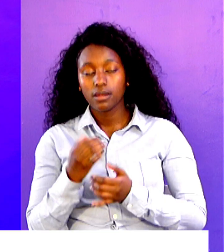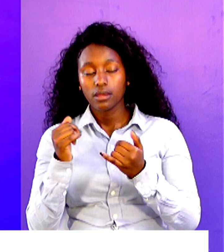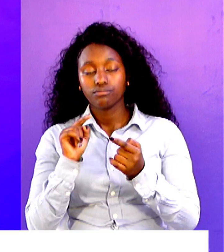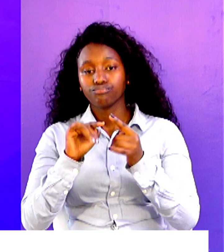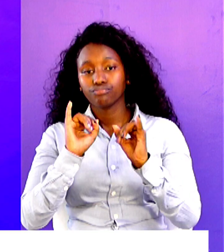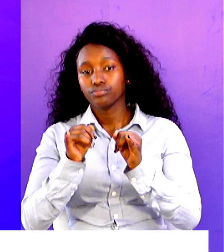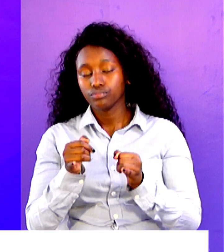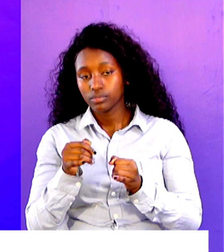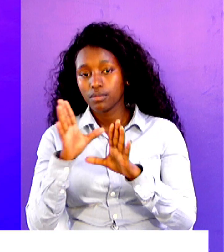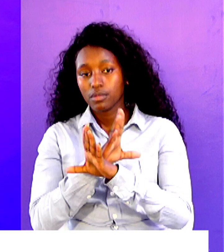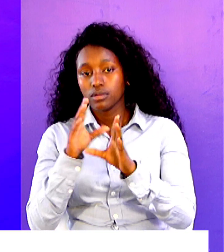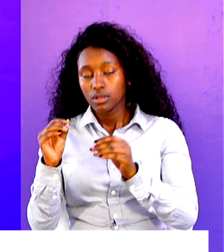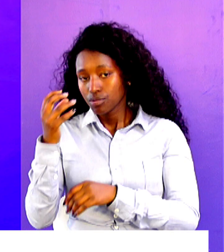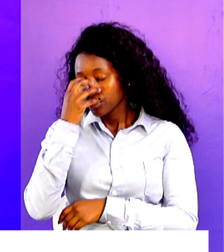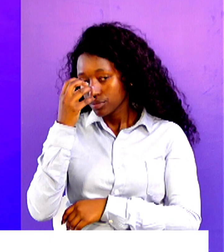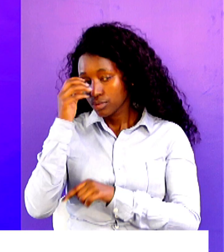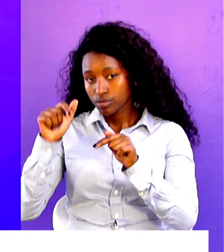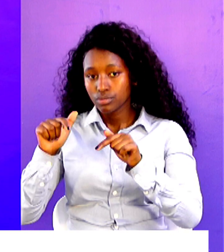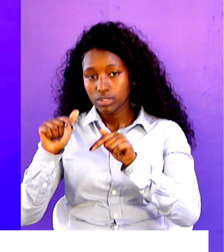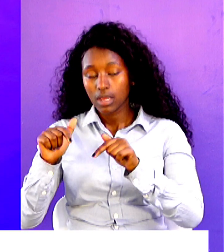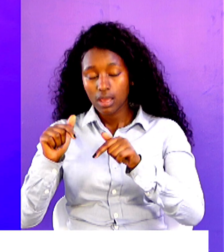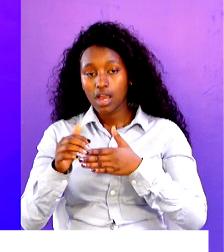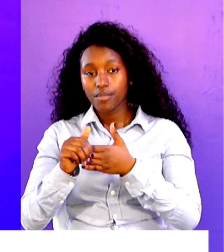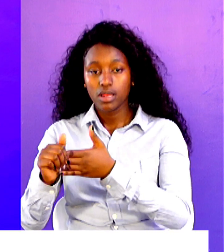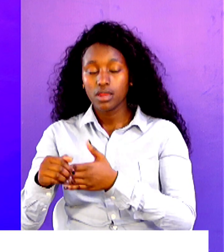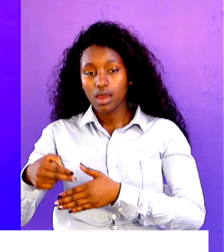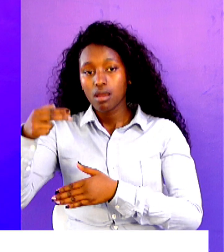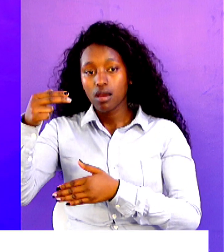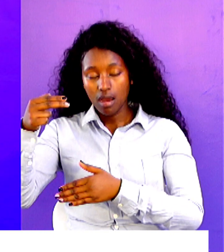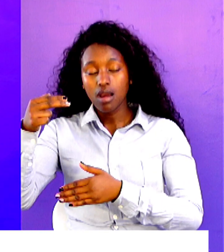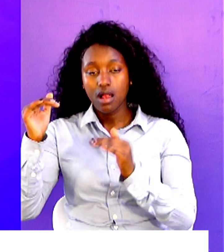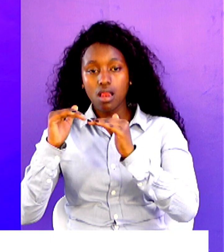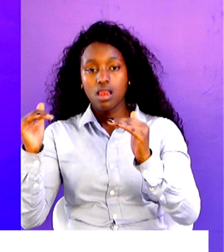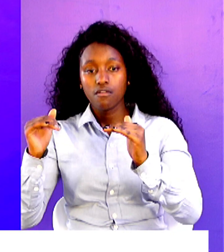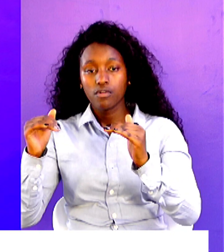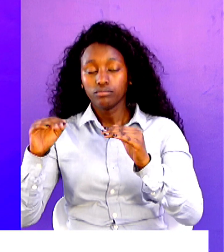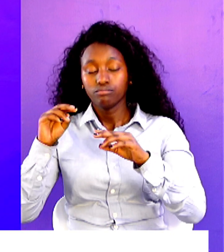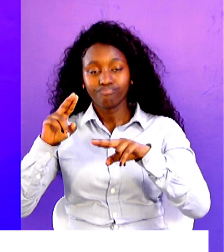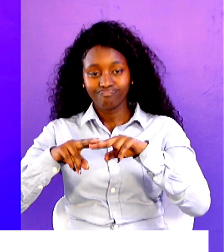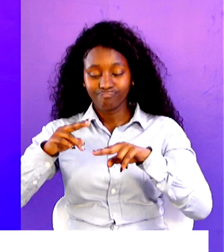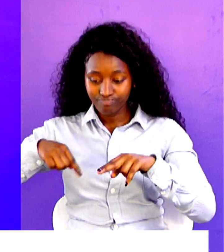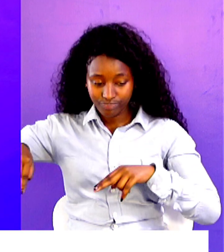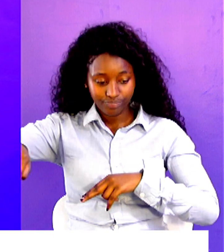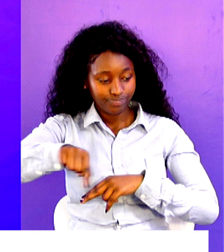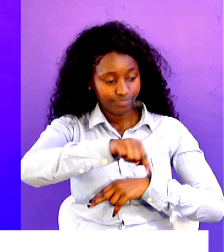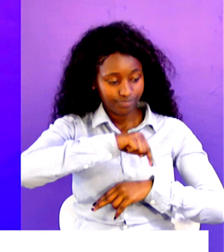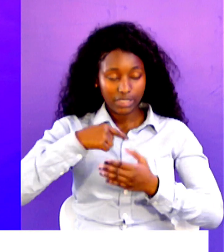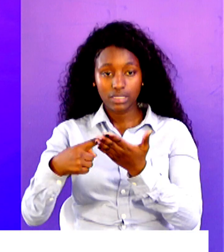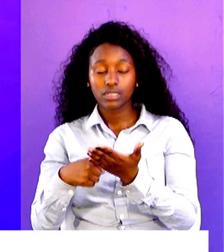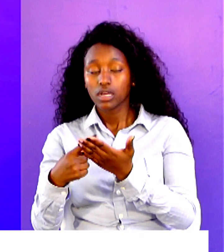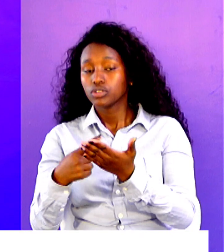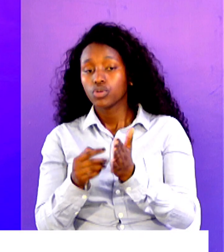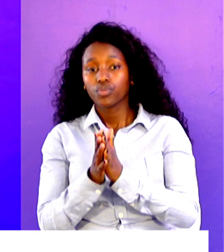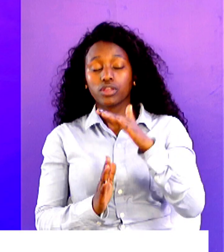news, President William Ruto today led a high-level roundtable discussion with key private sector